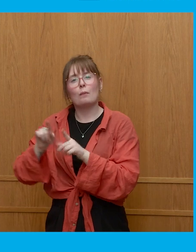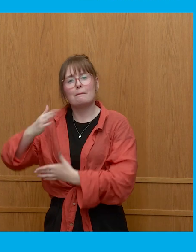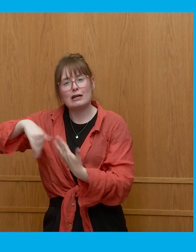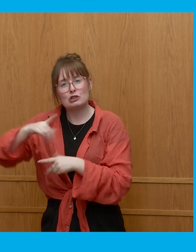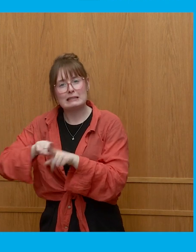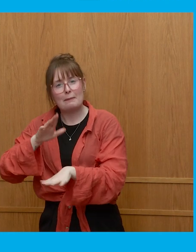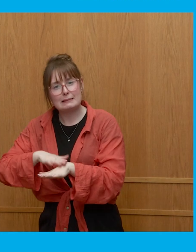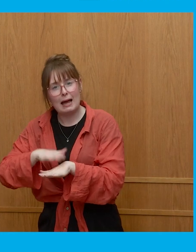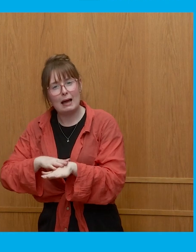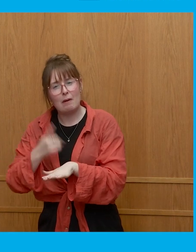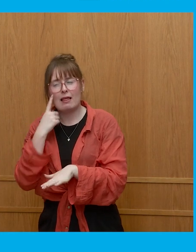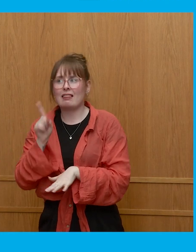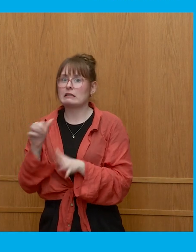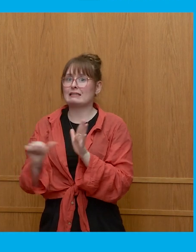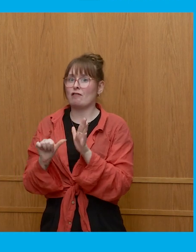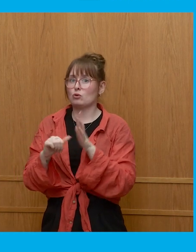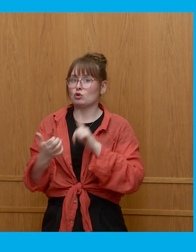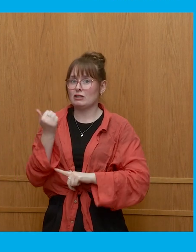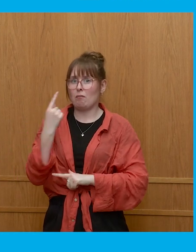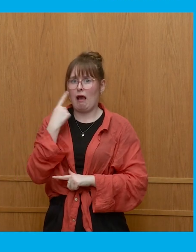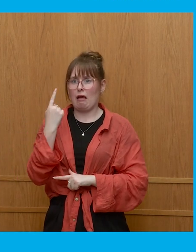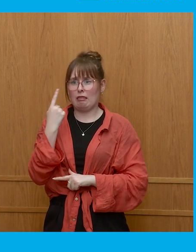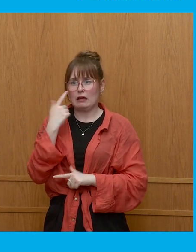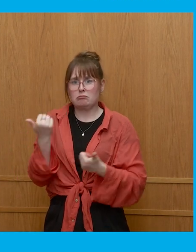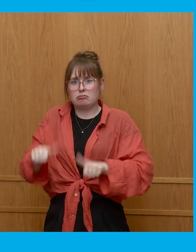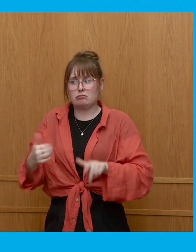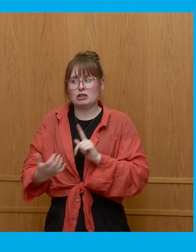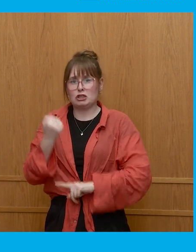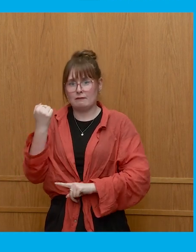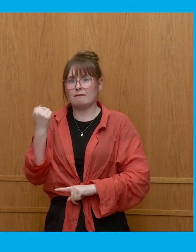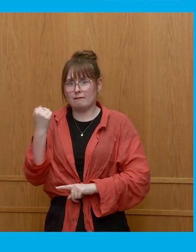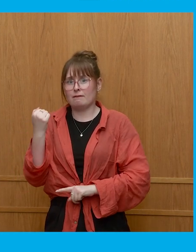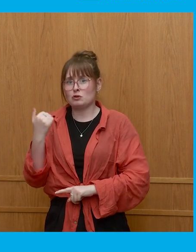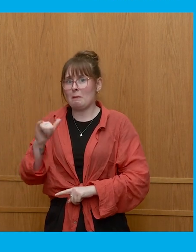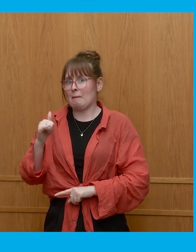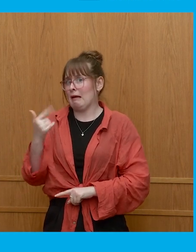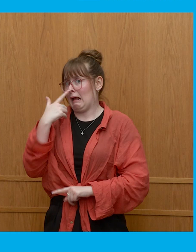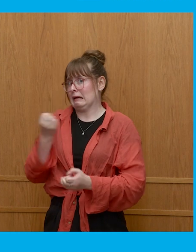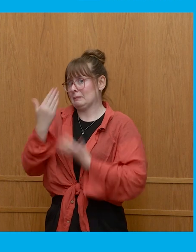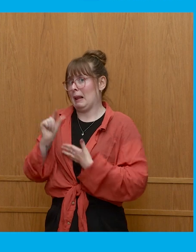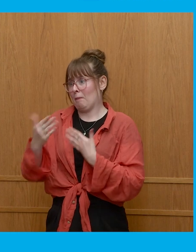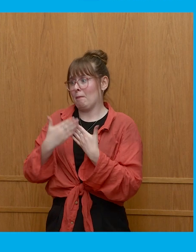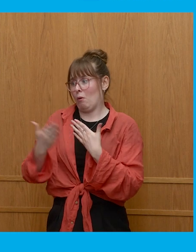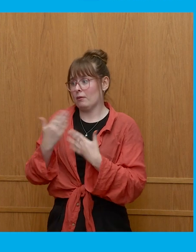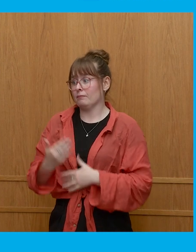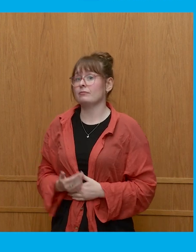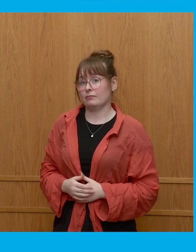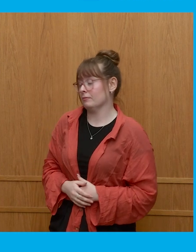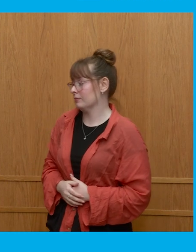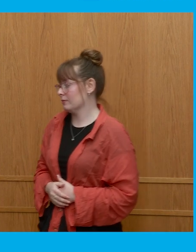It's a very great difficulty. So maybe Gordon can explain a little more about that.